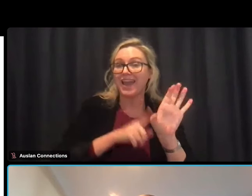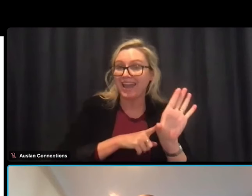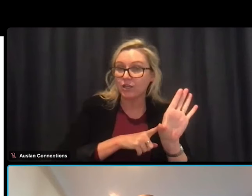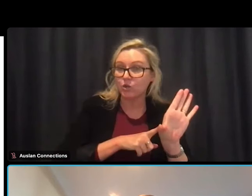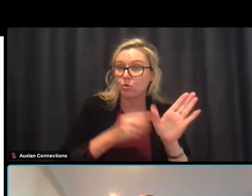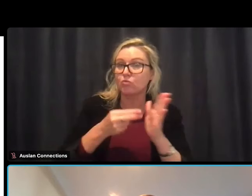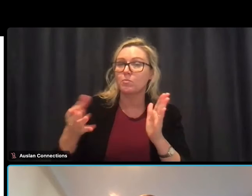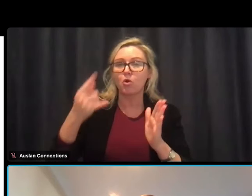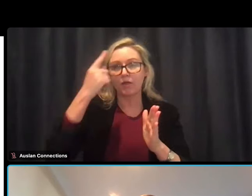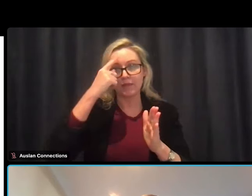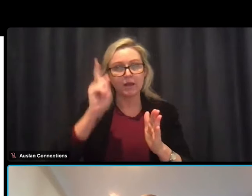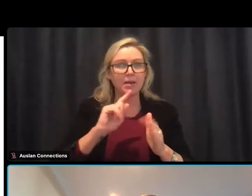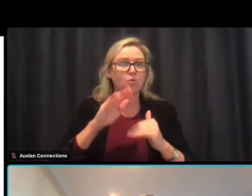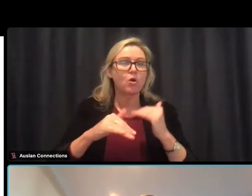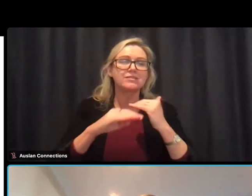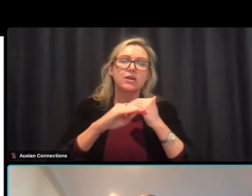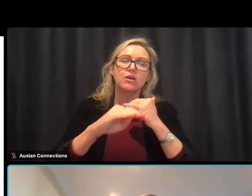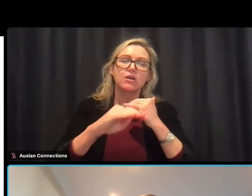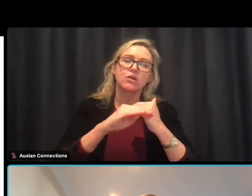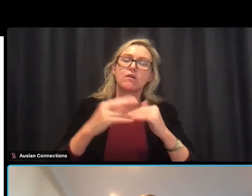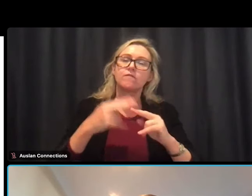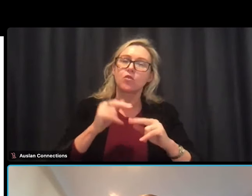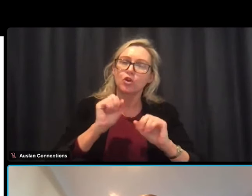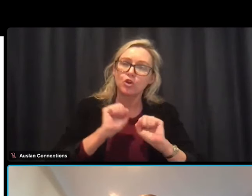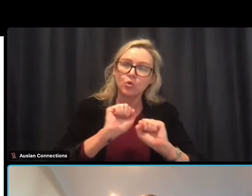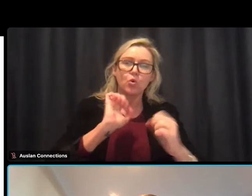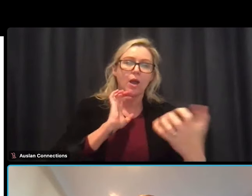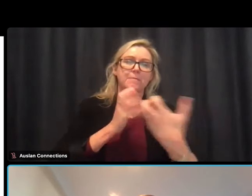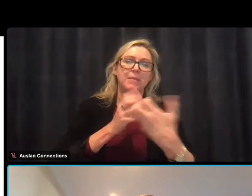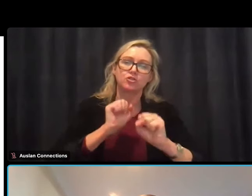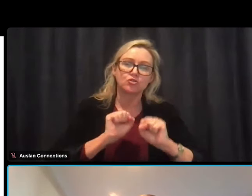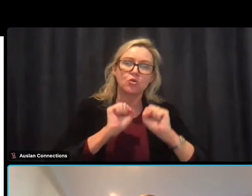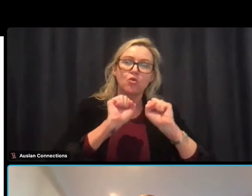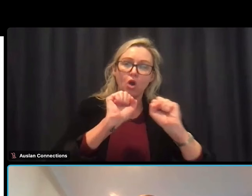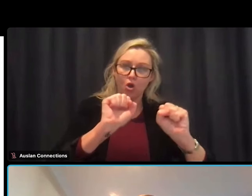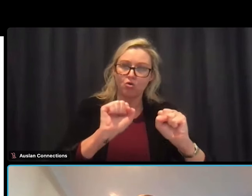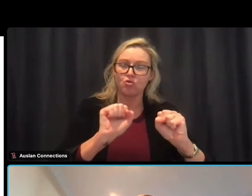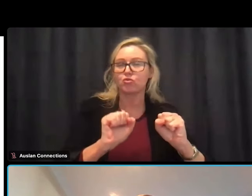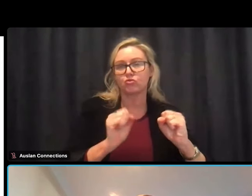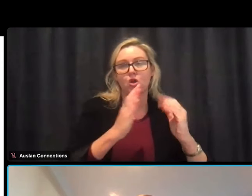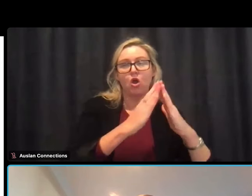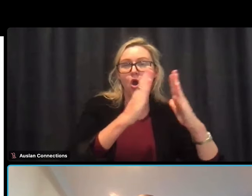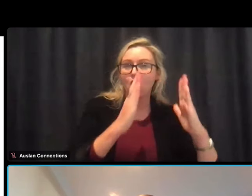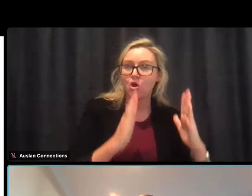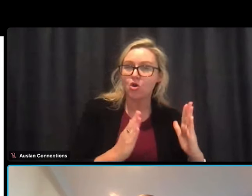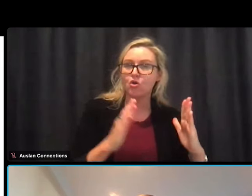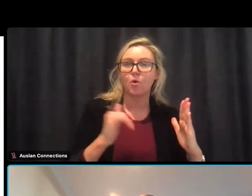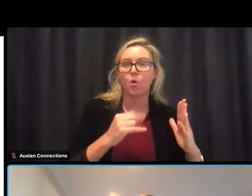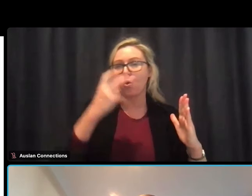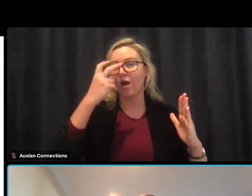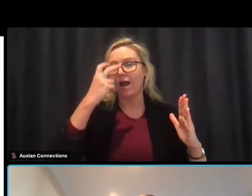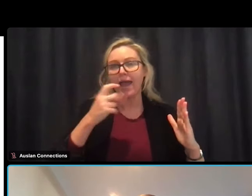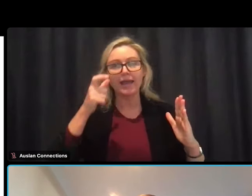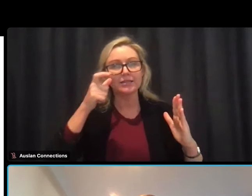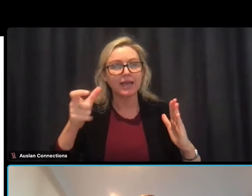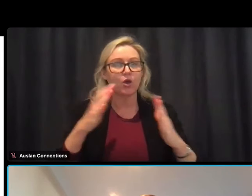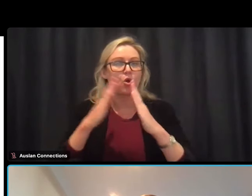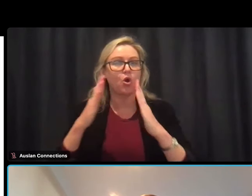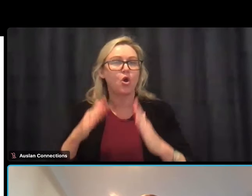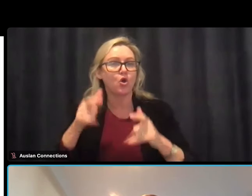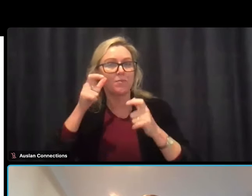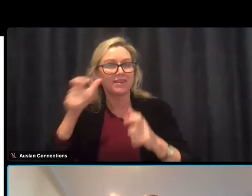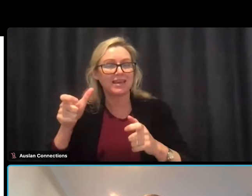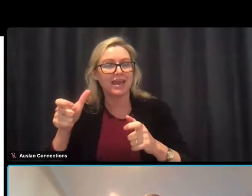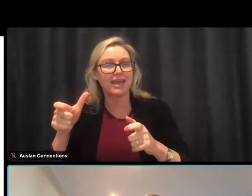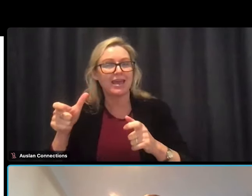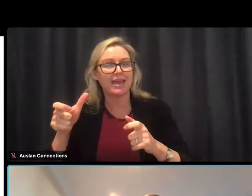is reasonable and basis for your particular home, for the individual home or aged care or home care package,